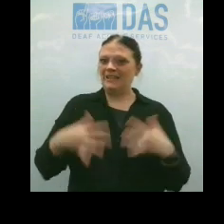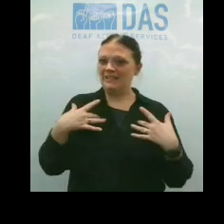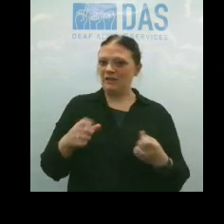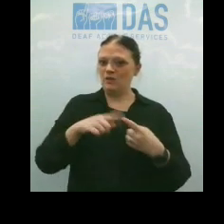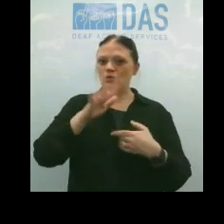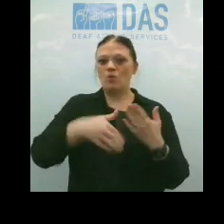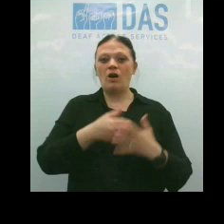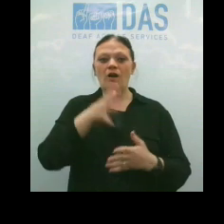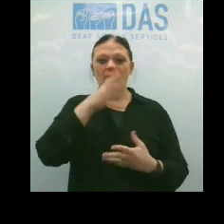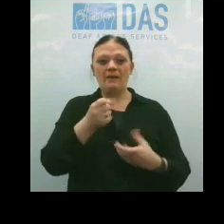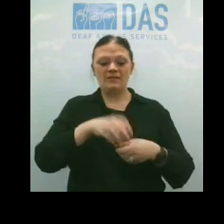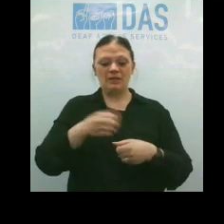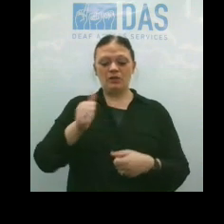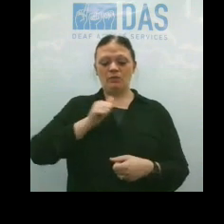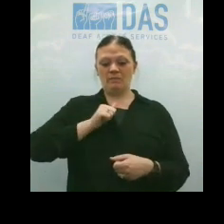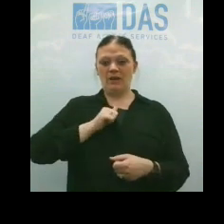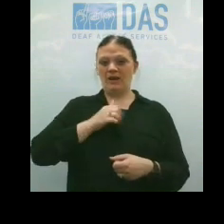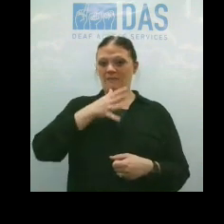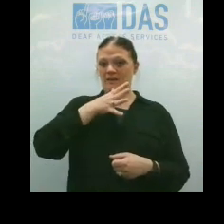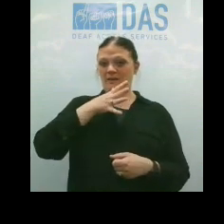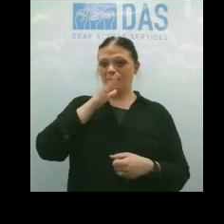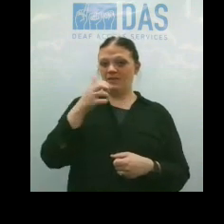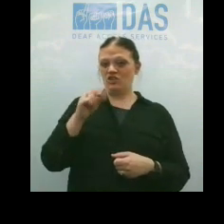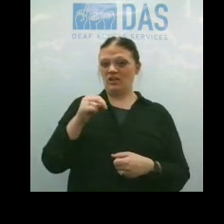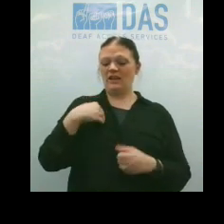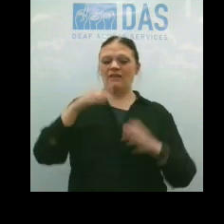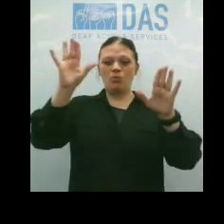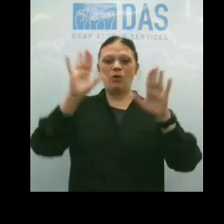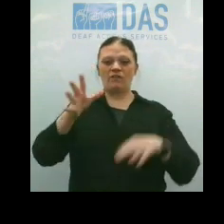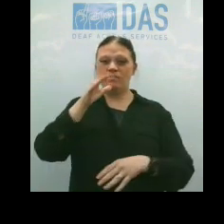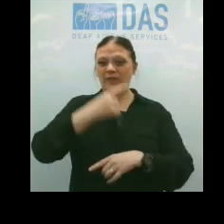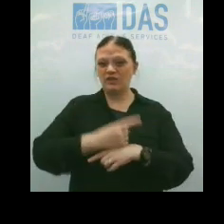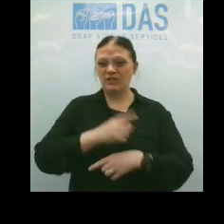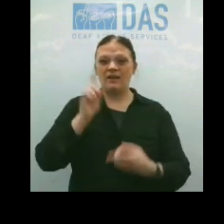all the moms out there, including my mom, Jan Polenkars, I hope you have a wonderful Mother's Day.